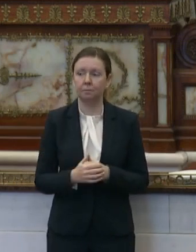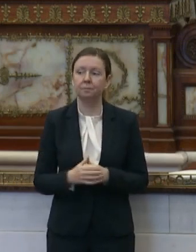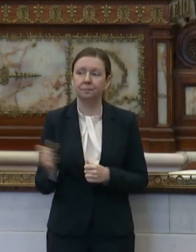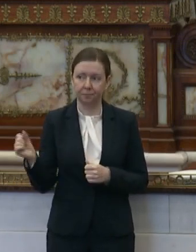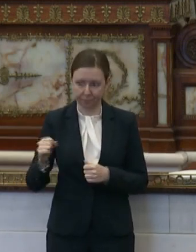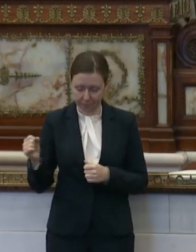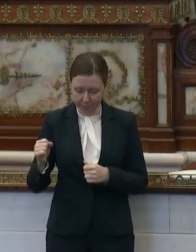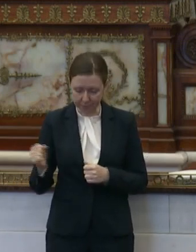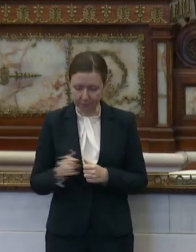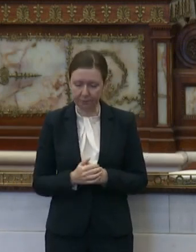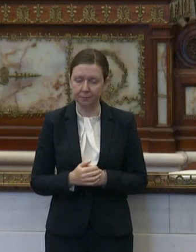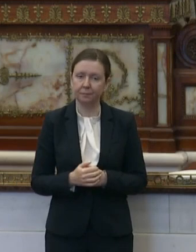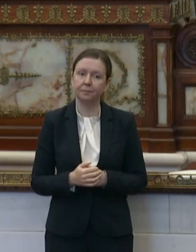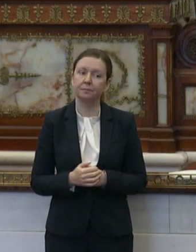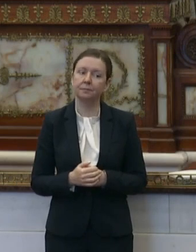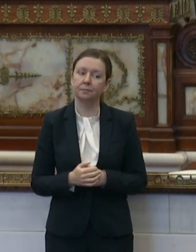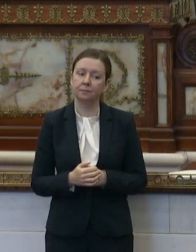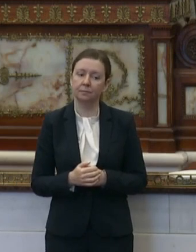Aye.